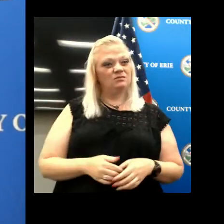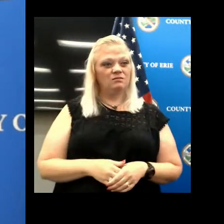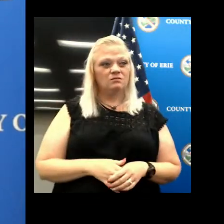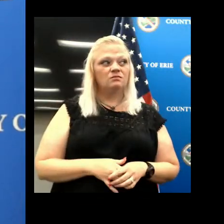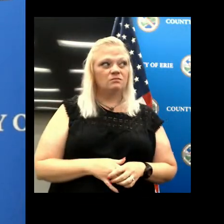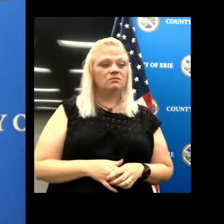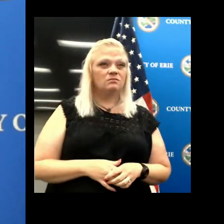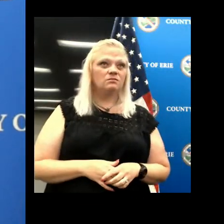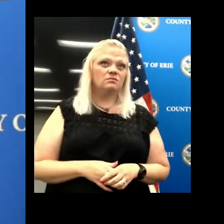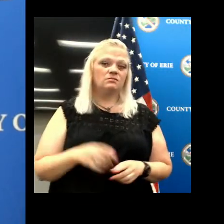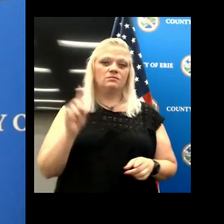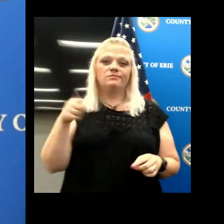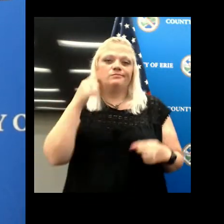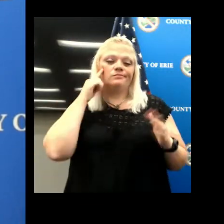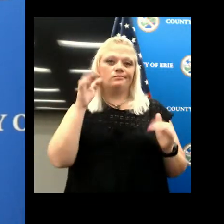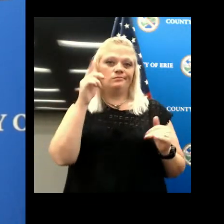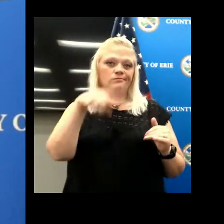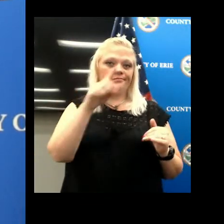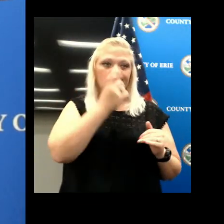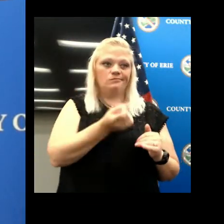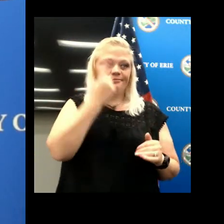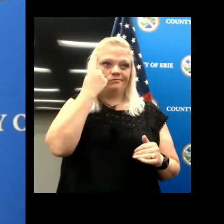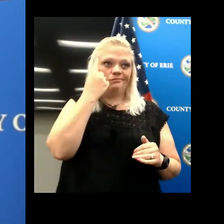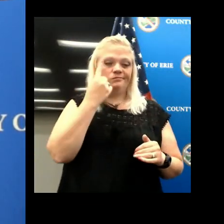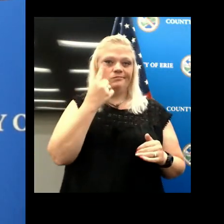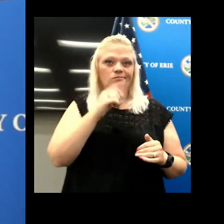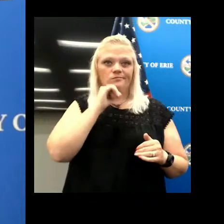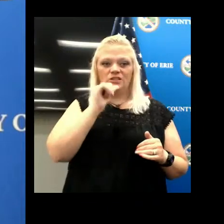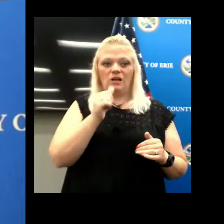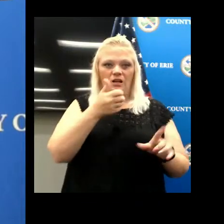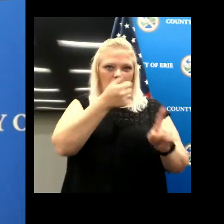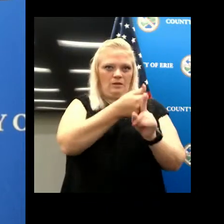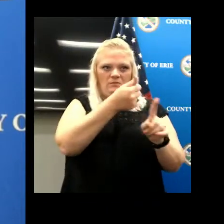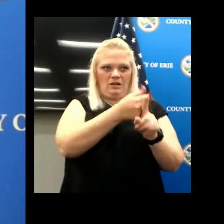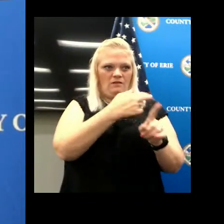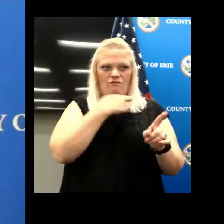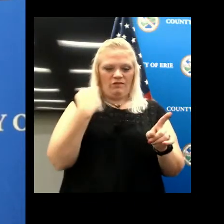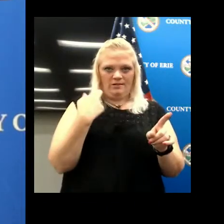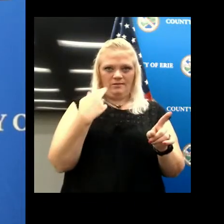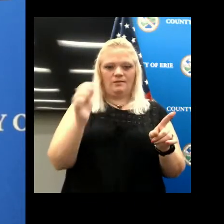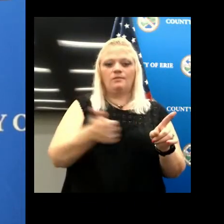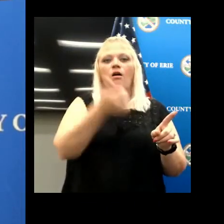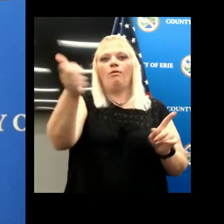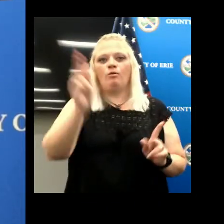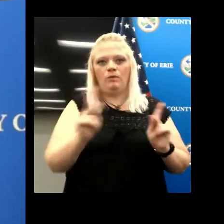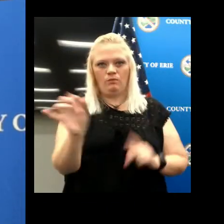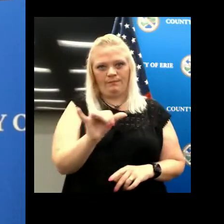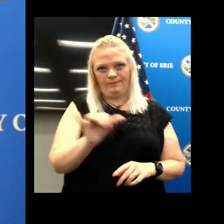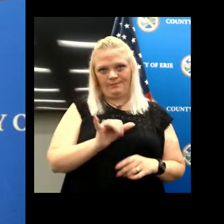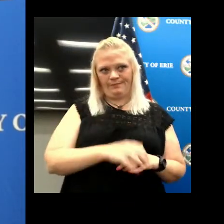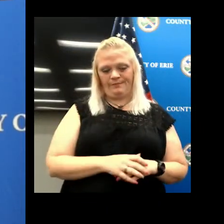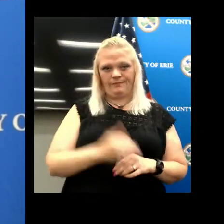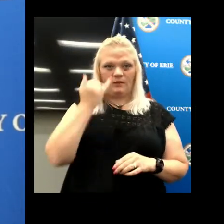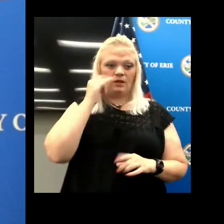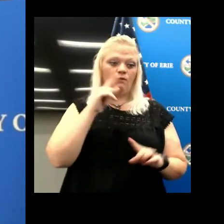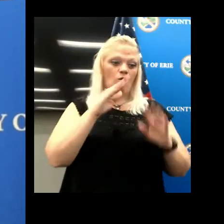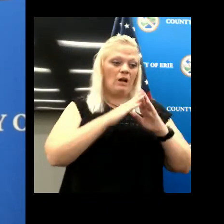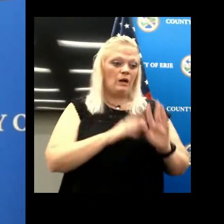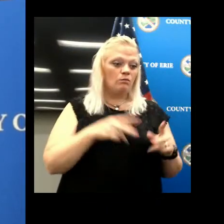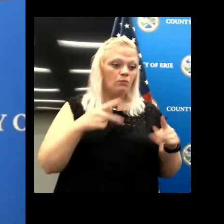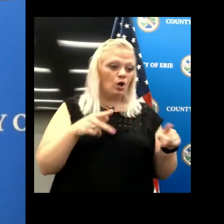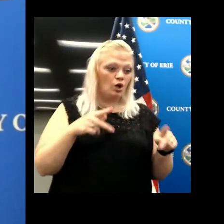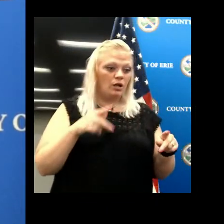And I would just hope that they understand that it's not just themselves they're putting at risk, they're putting other people at risk. If you go to a house party